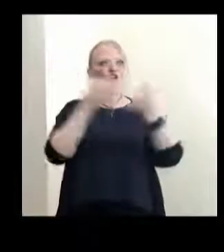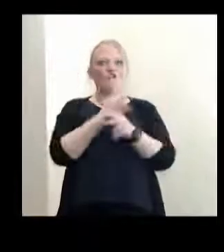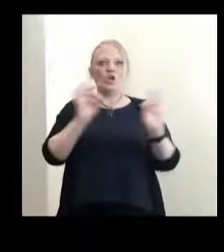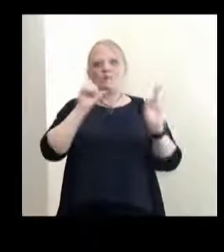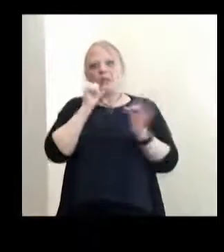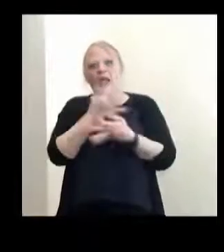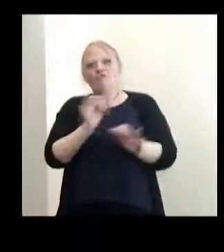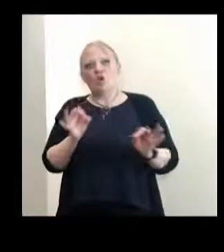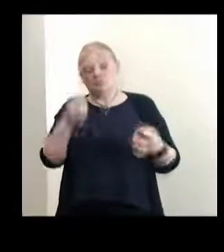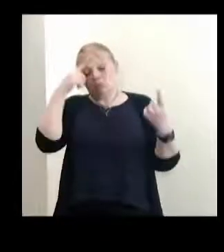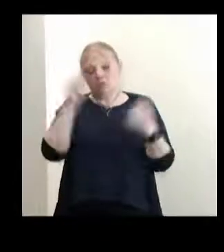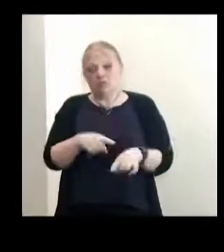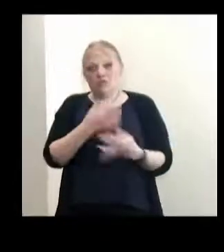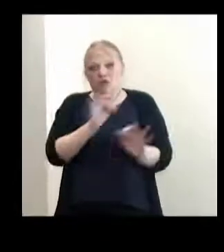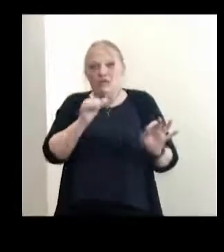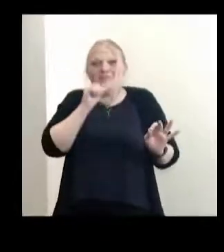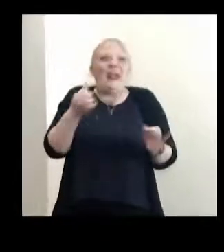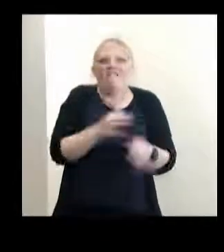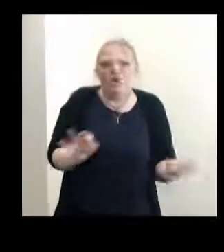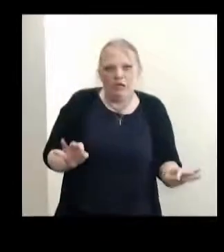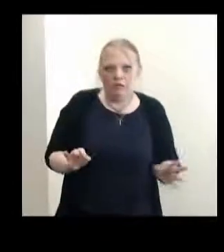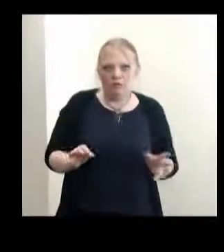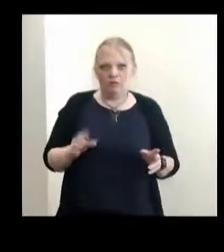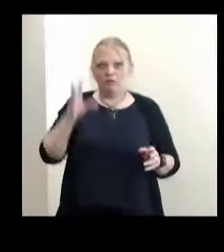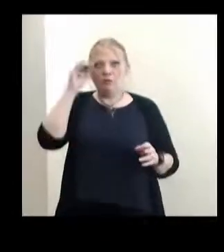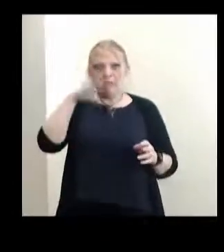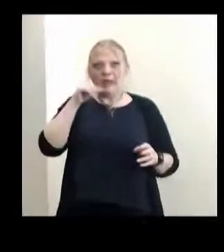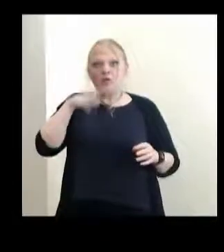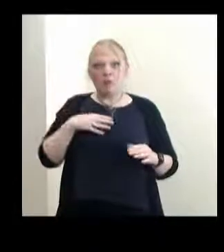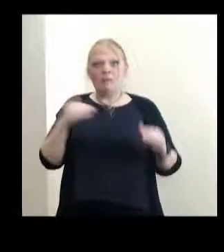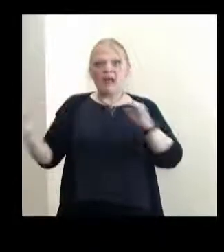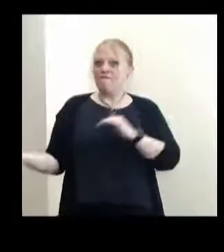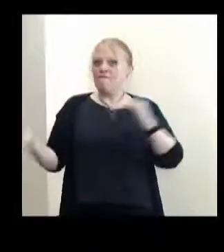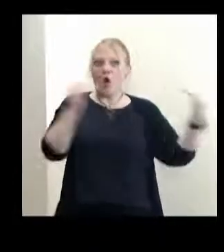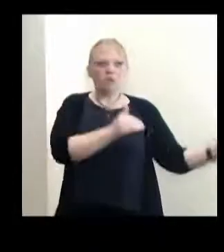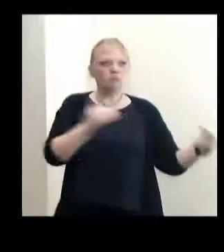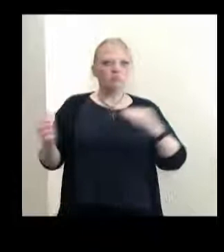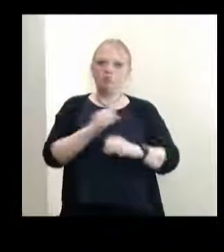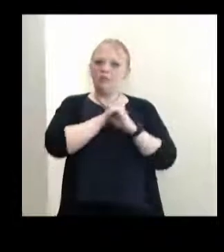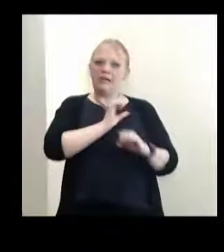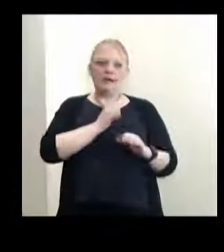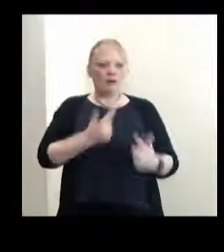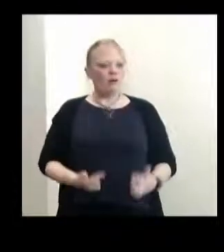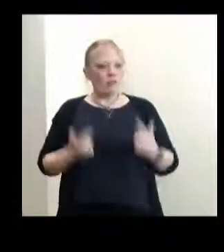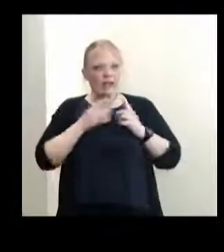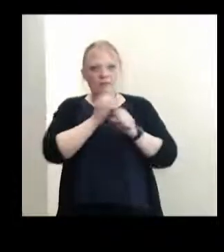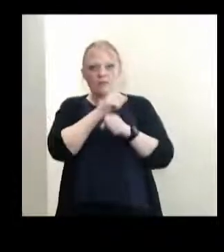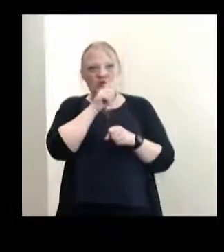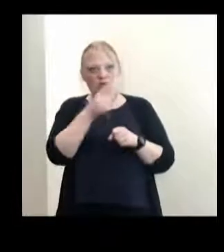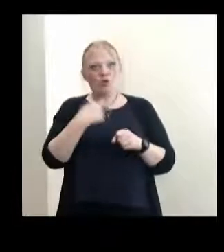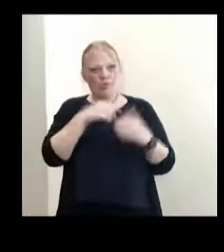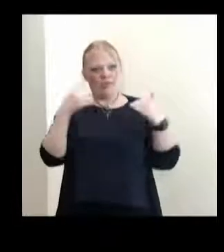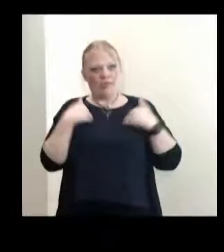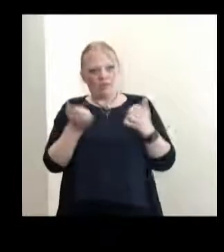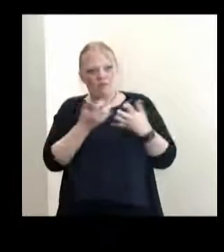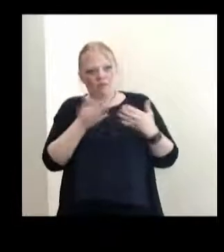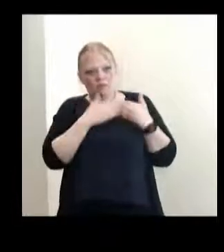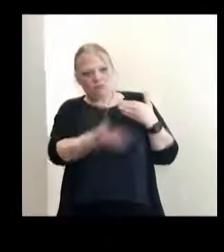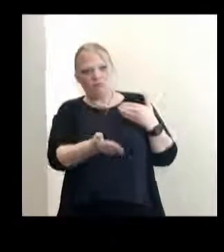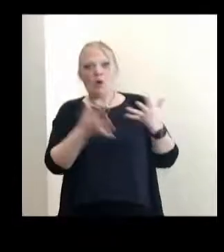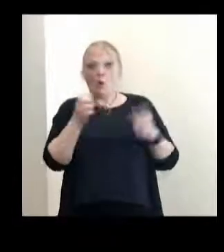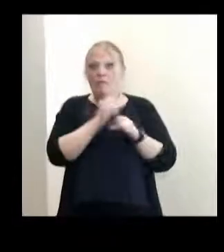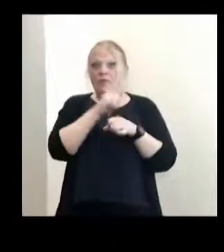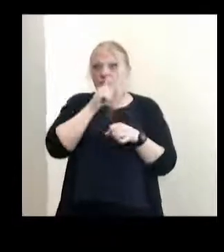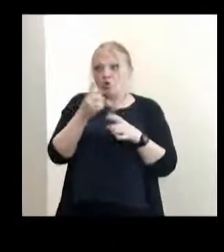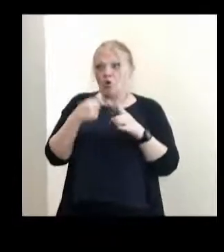Well, I agree. Freedom isn't free. Our men and women have fought for it to protect our lives and to ensure what we have going forward. I want to ensure that when people